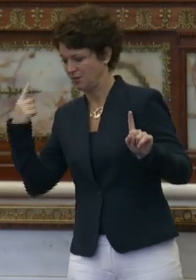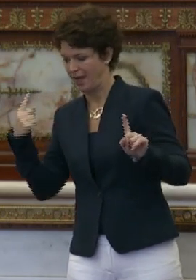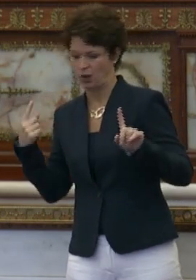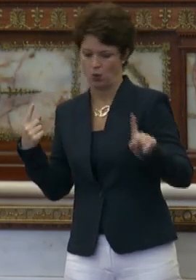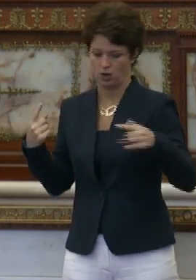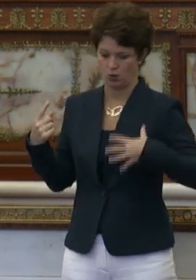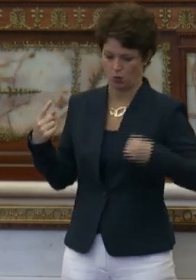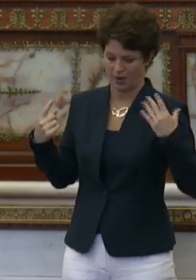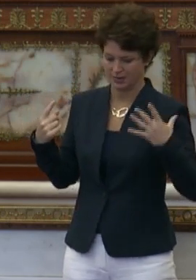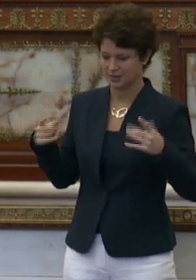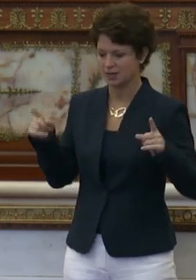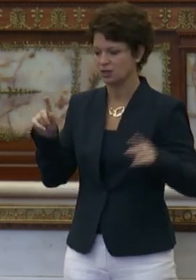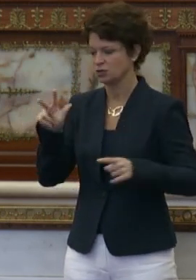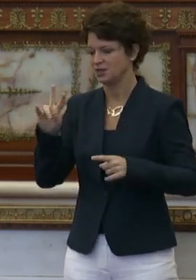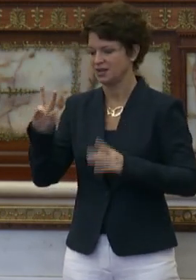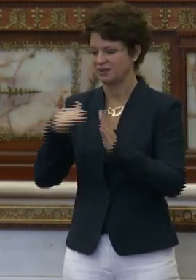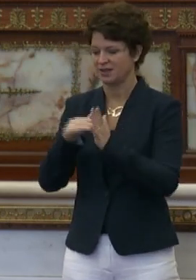U.S.,